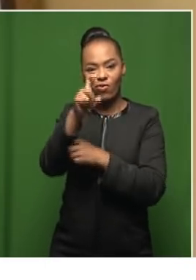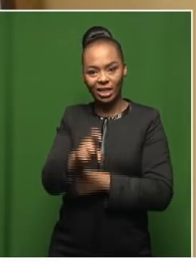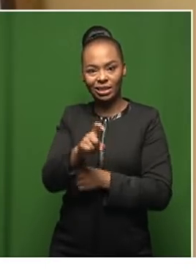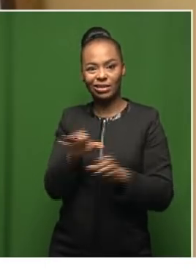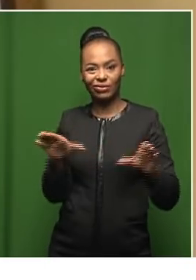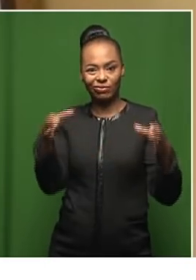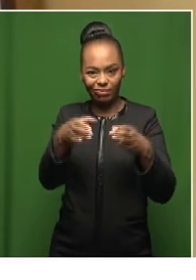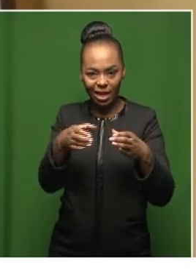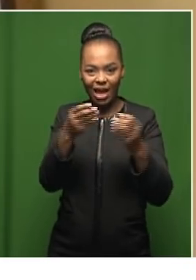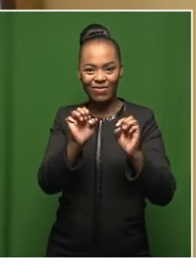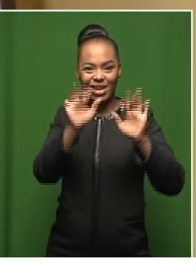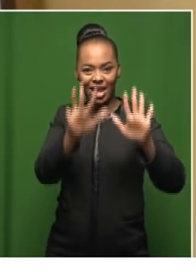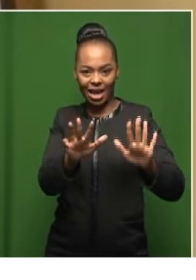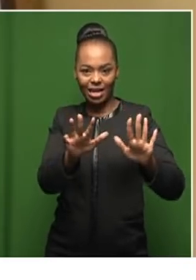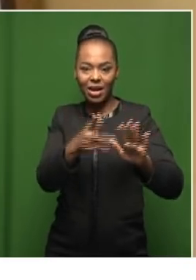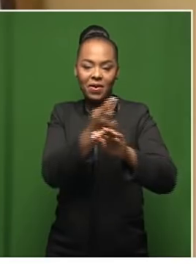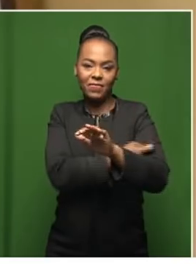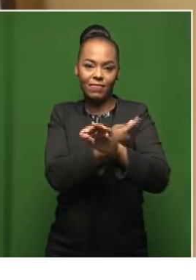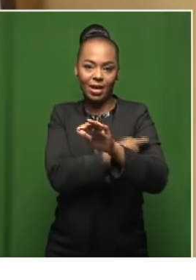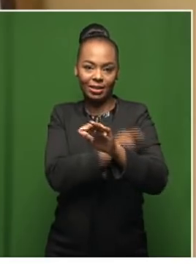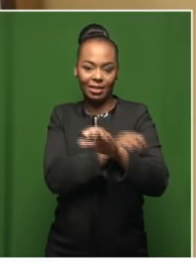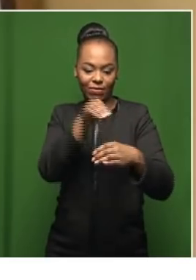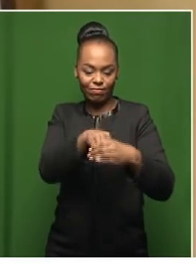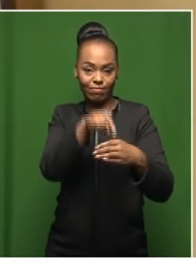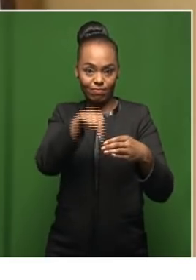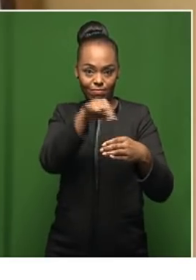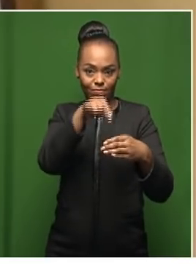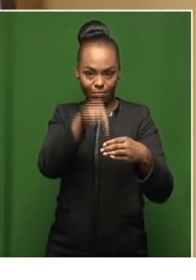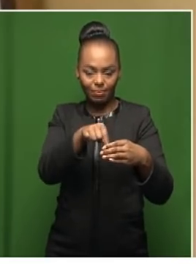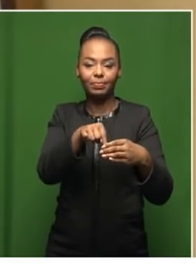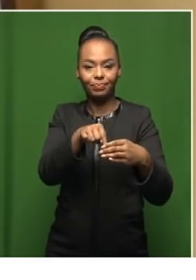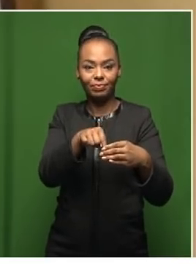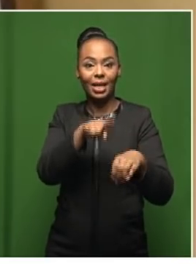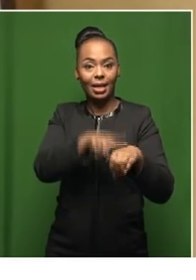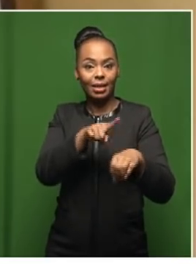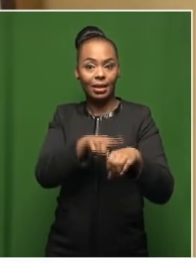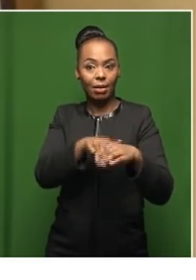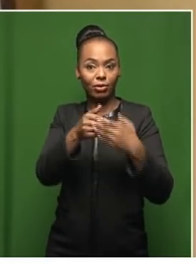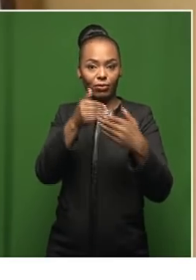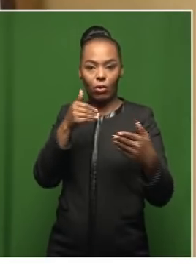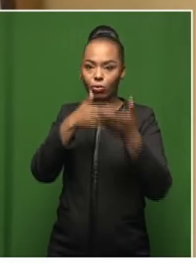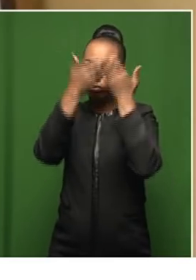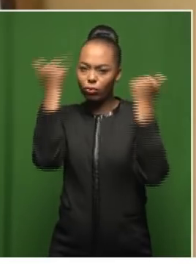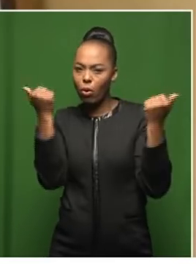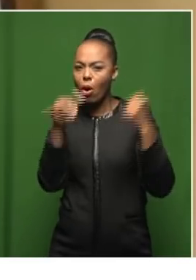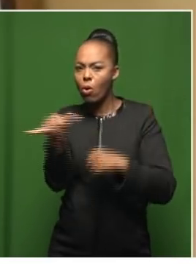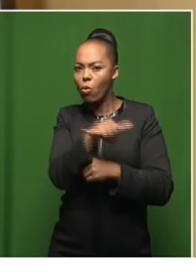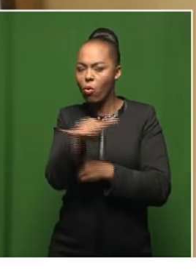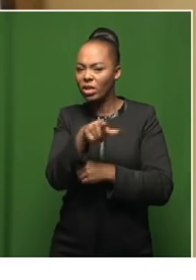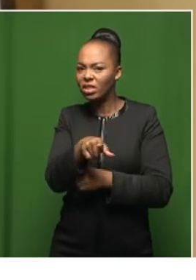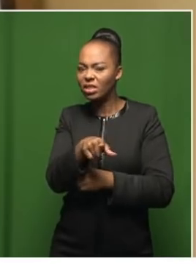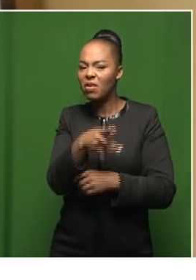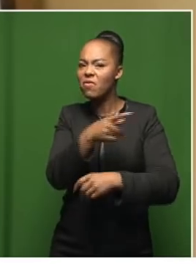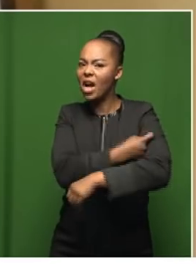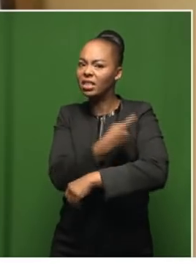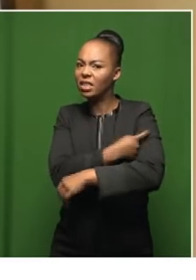9 vaccines in its pocket, when in fact at that time it was not known which vaccines would be successful.